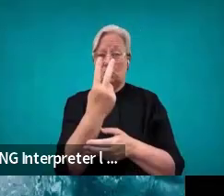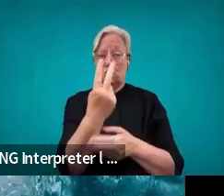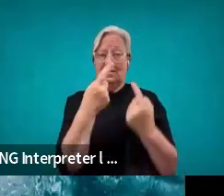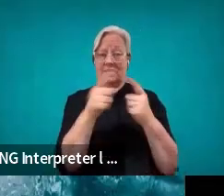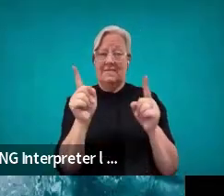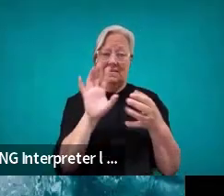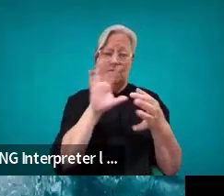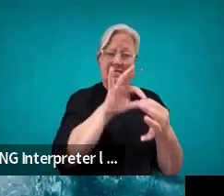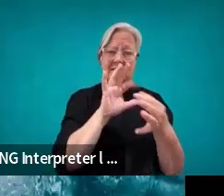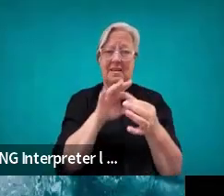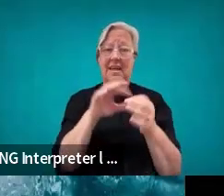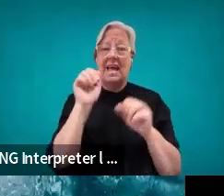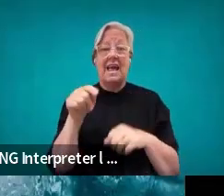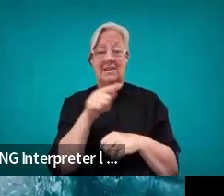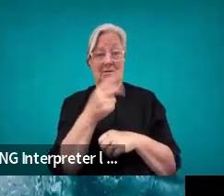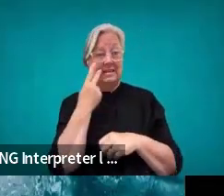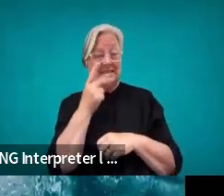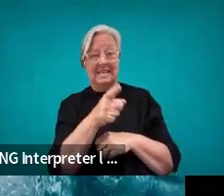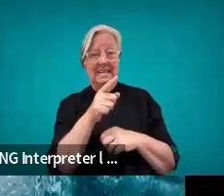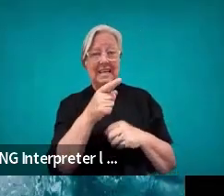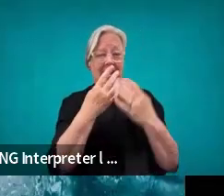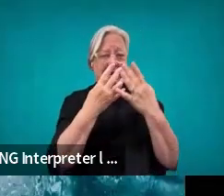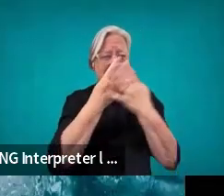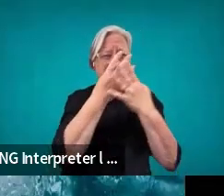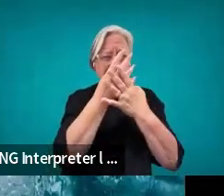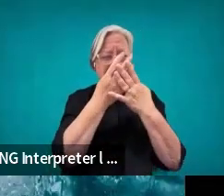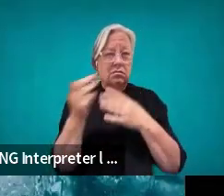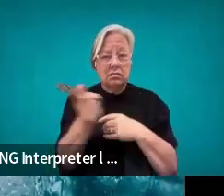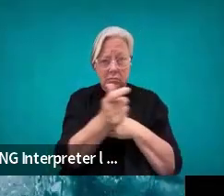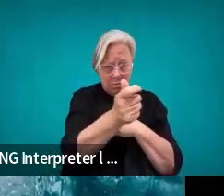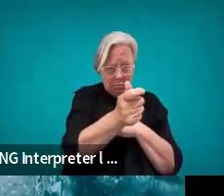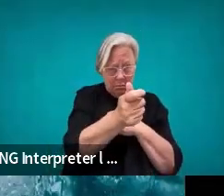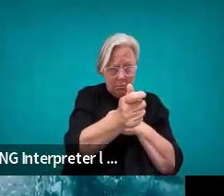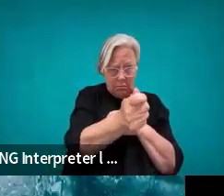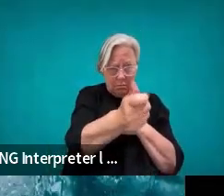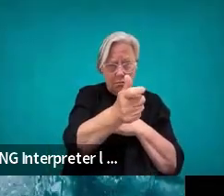either scan the QR code that is on the screen right